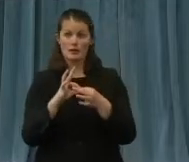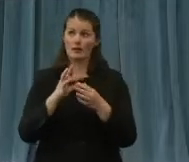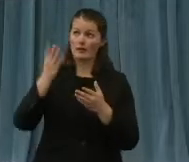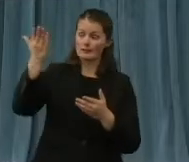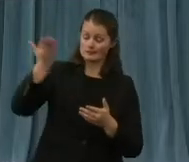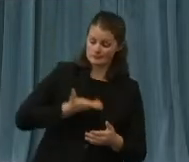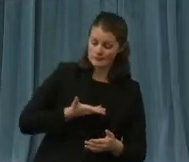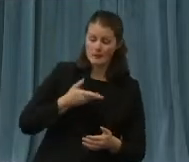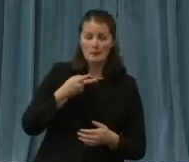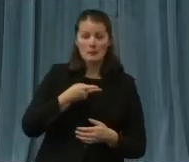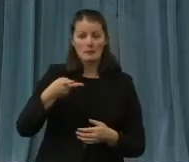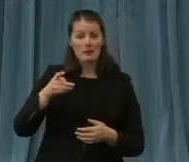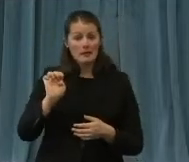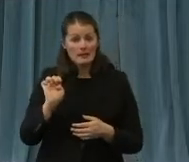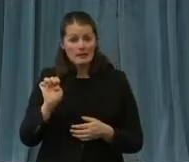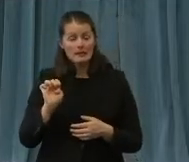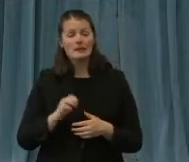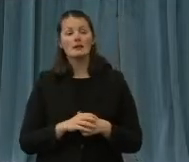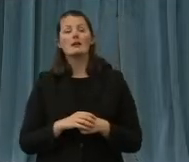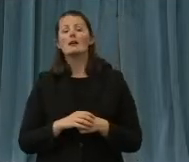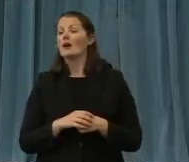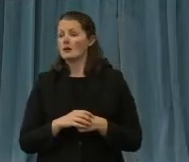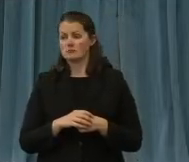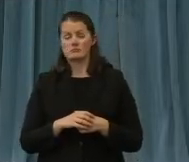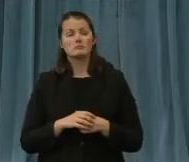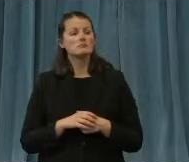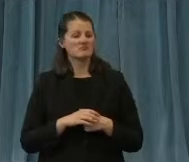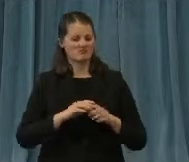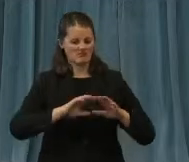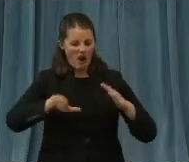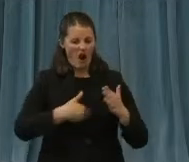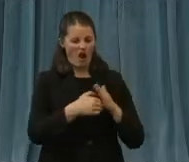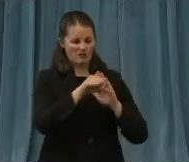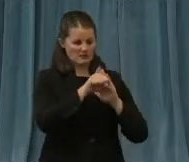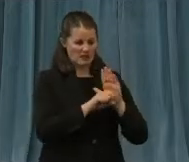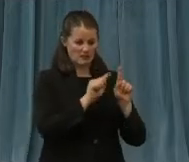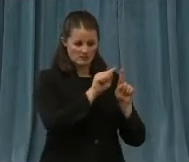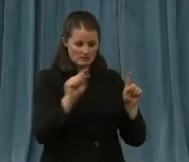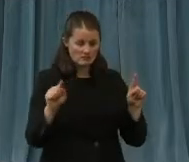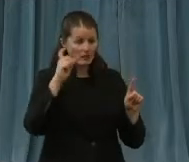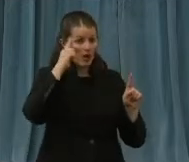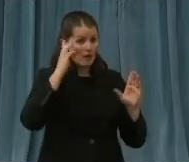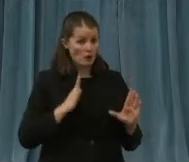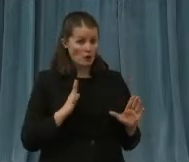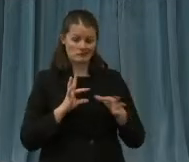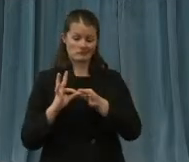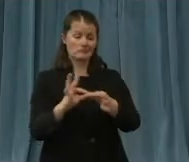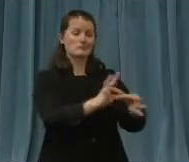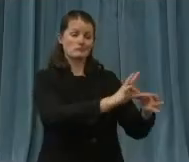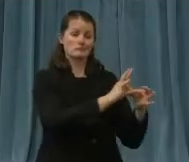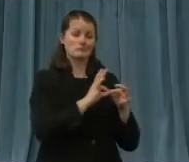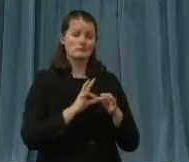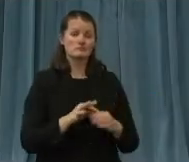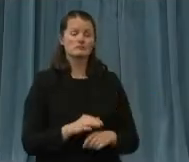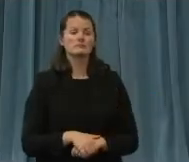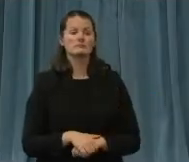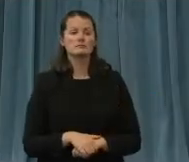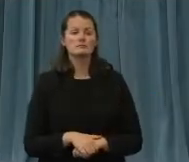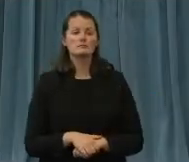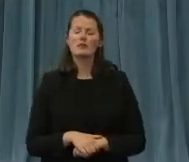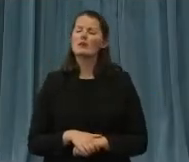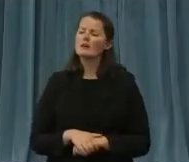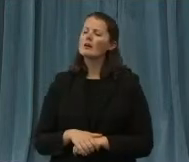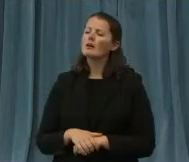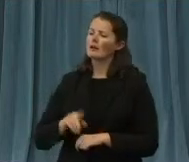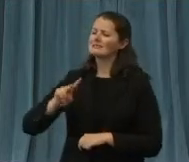so forth, and we'll continue to all. The governors are pretty much all on the same page as it comes to the request. Can I have a follow-up to that? Do you believe